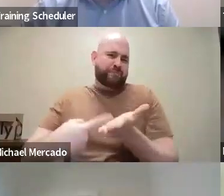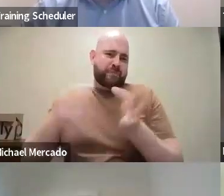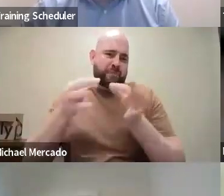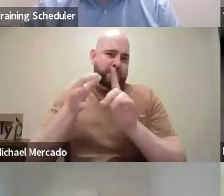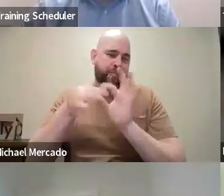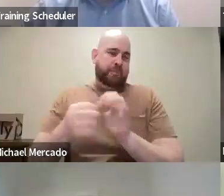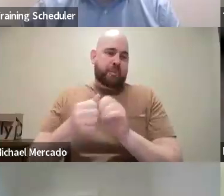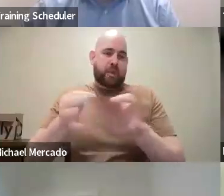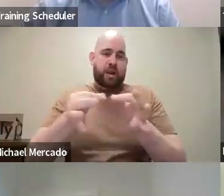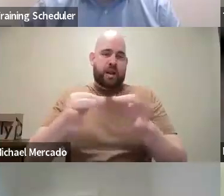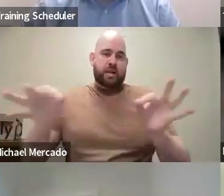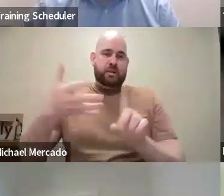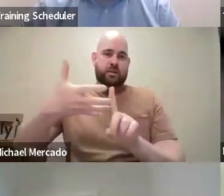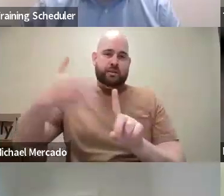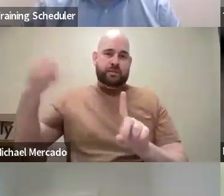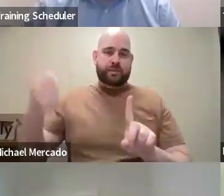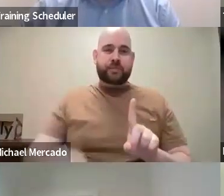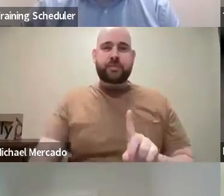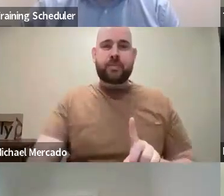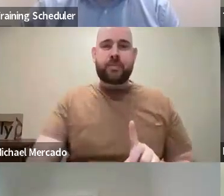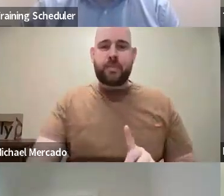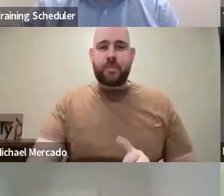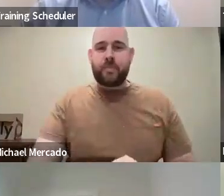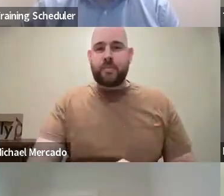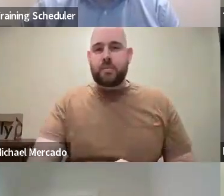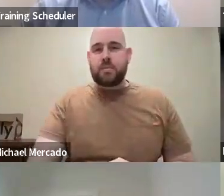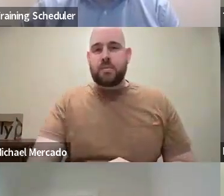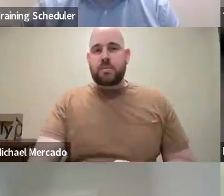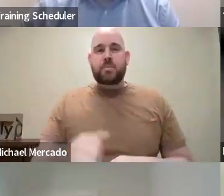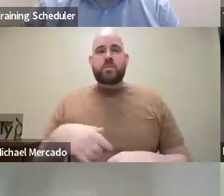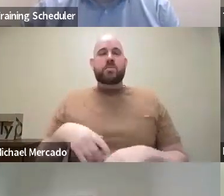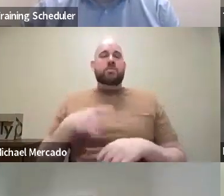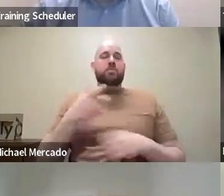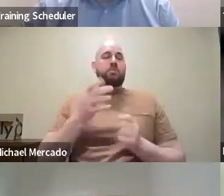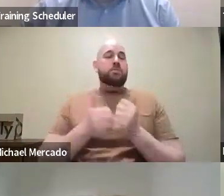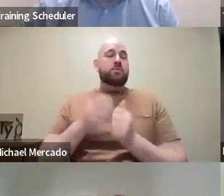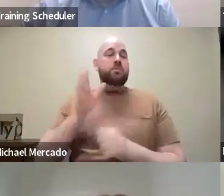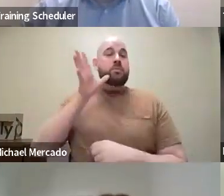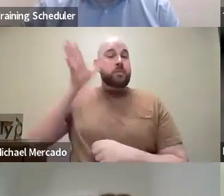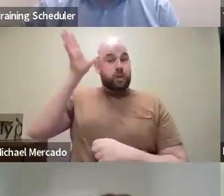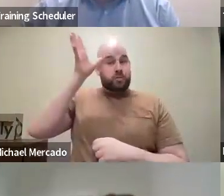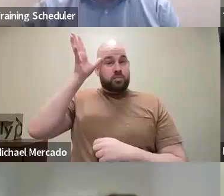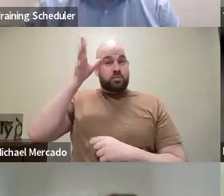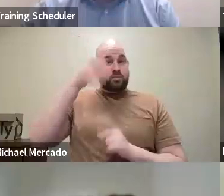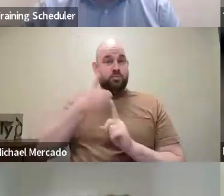Friday, I'll do a part two. It's a lengthier discussion when we're talking about language deprivation.